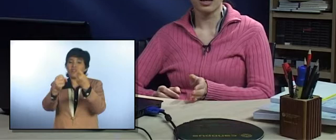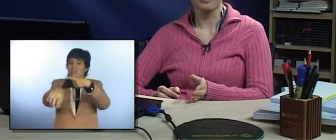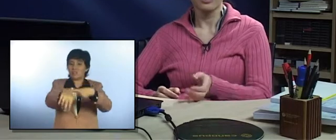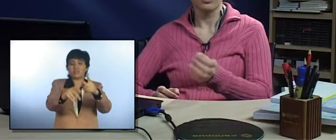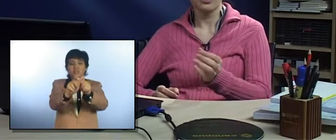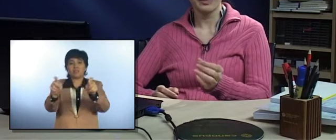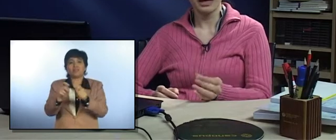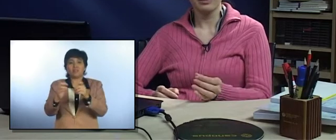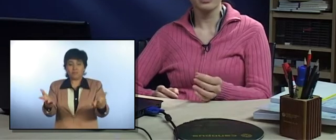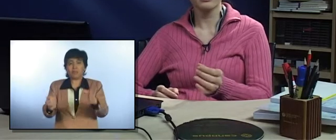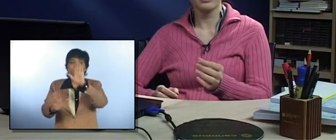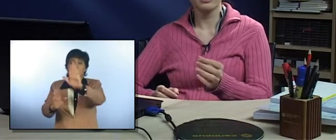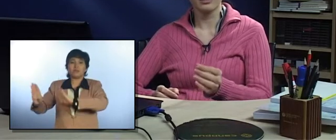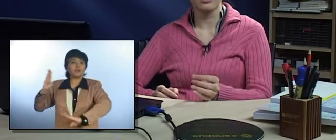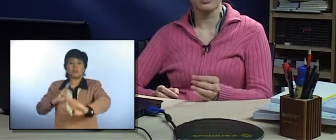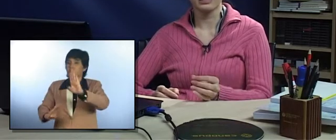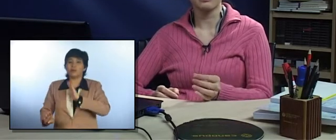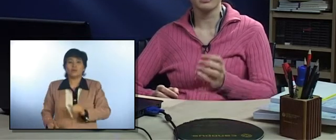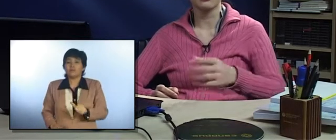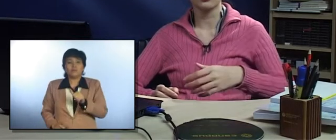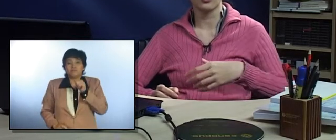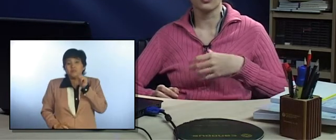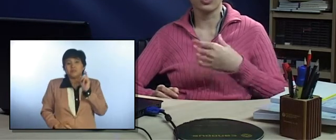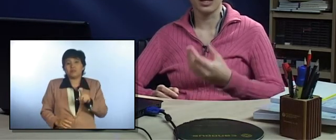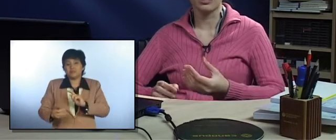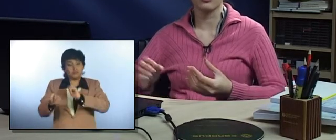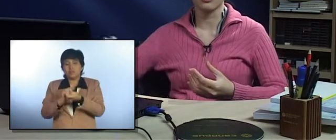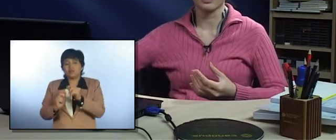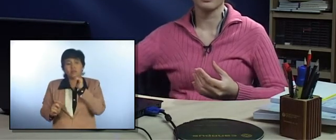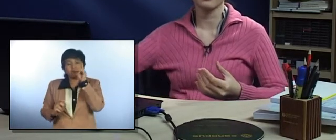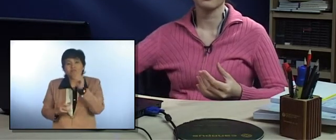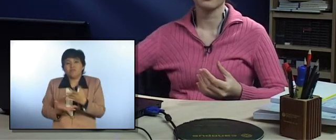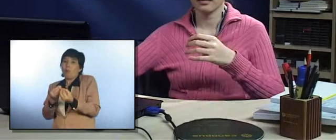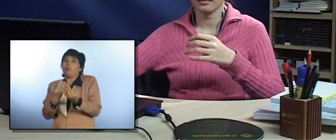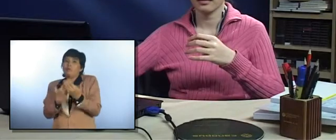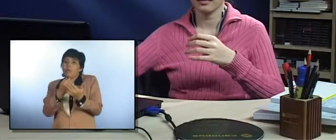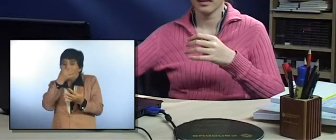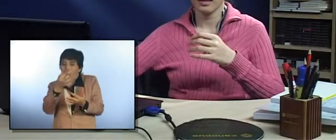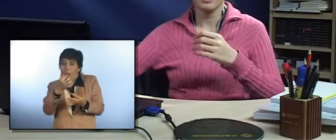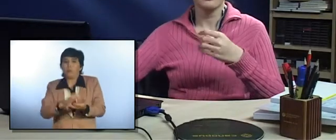behavior. Your behavior doesn't necessarily means your change, okay?